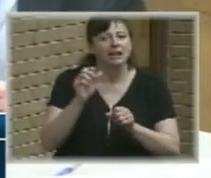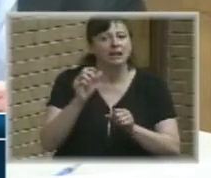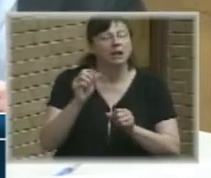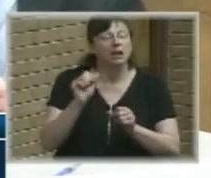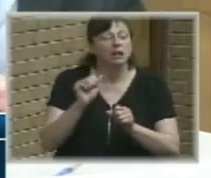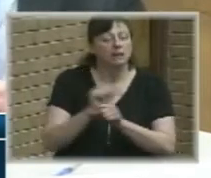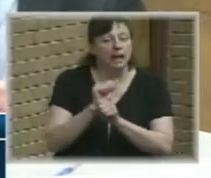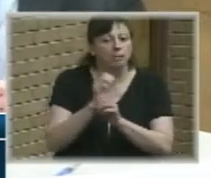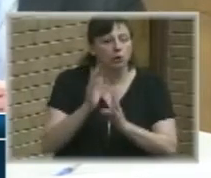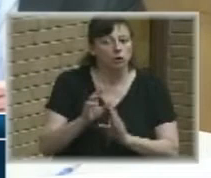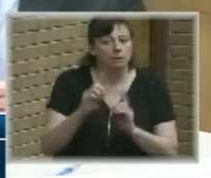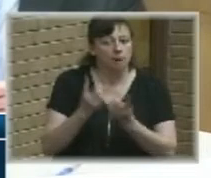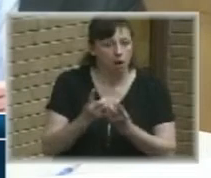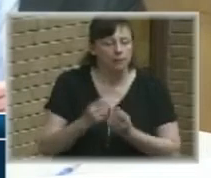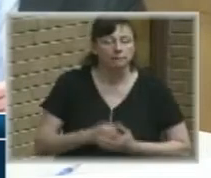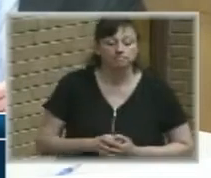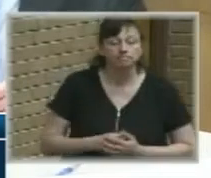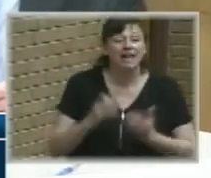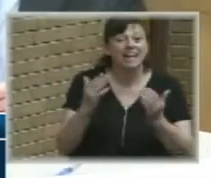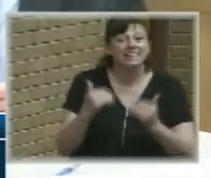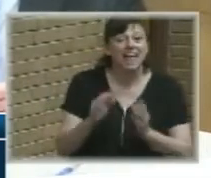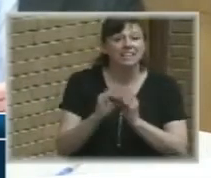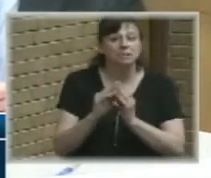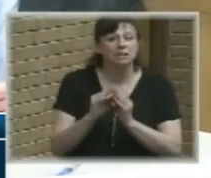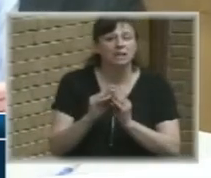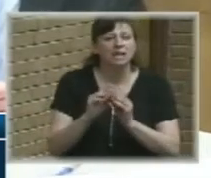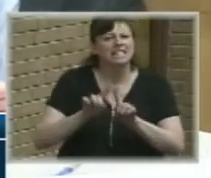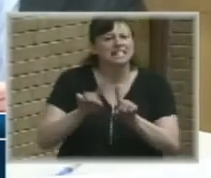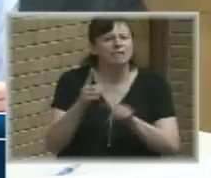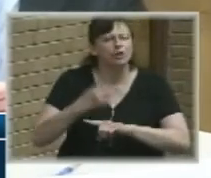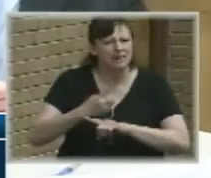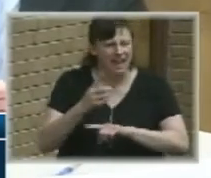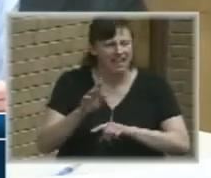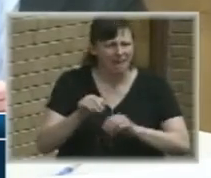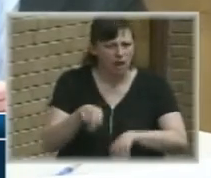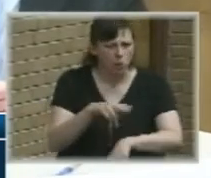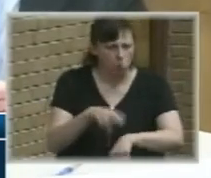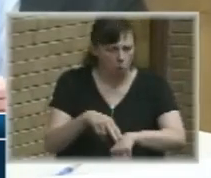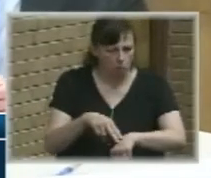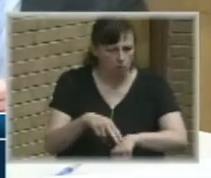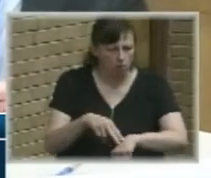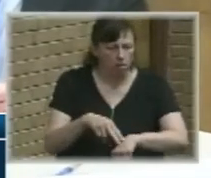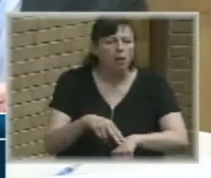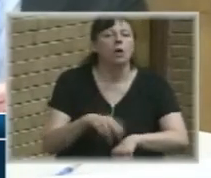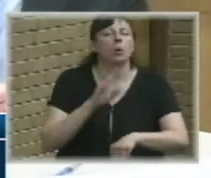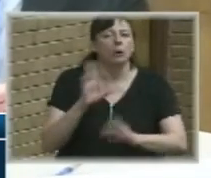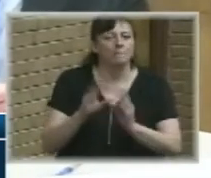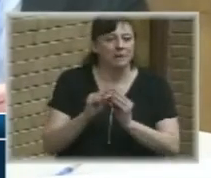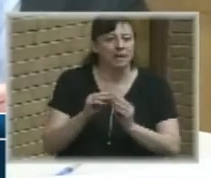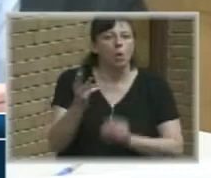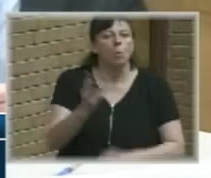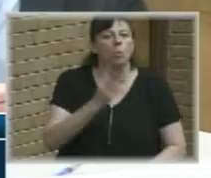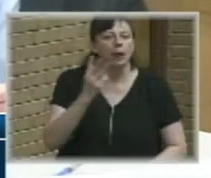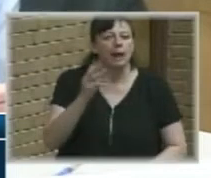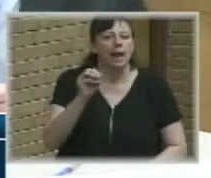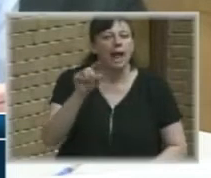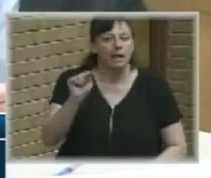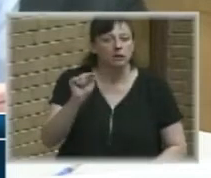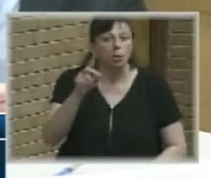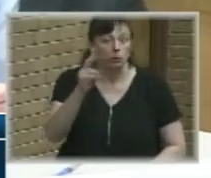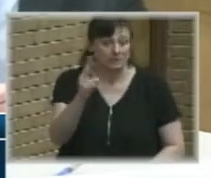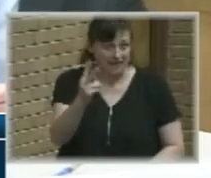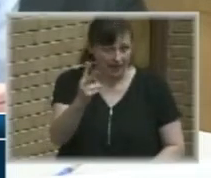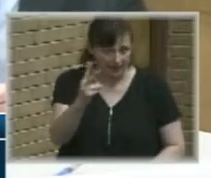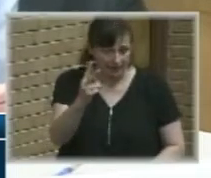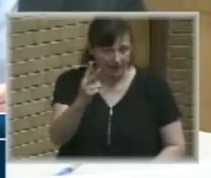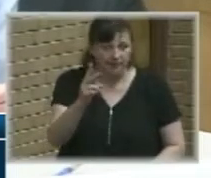Department. Our next meeting will be held on a different day than normally scheduled. We'll be meeting on Wednesday, October 2nd